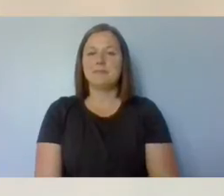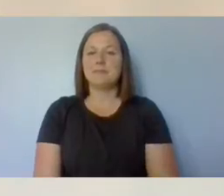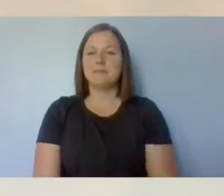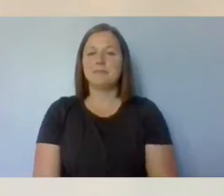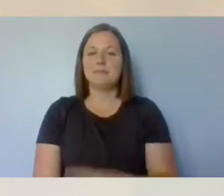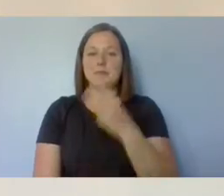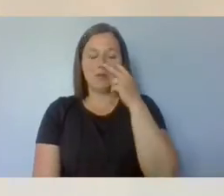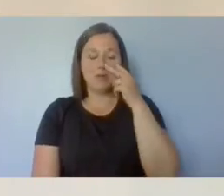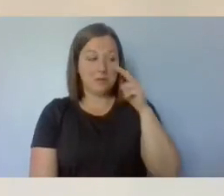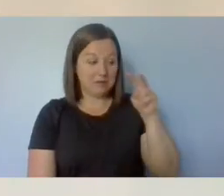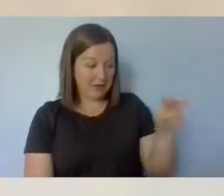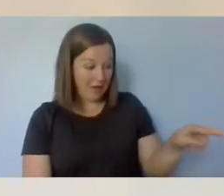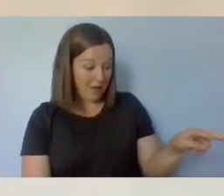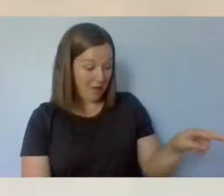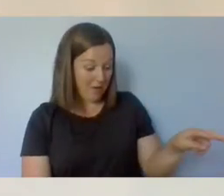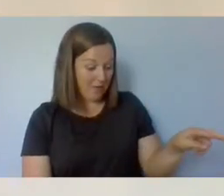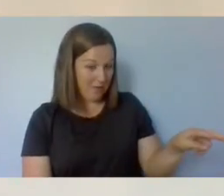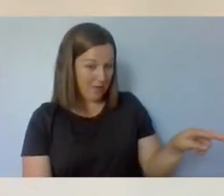at the floor,